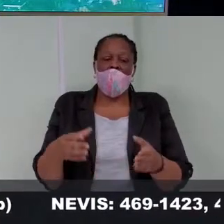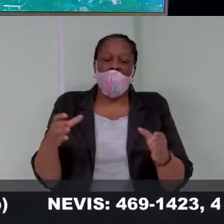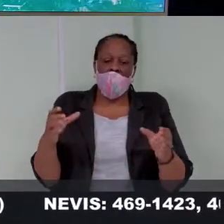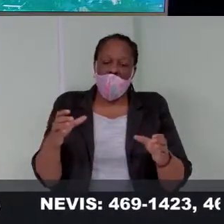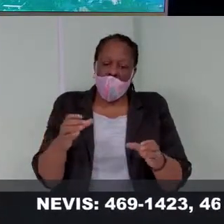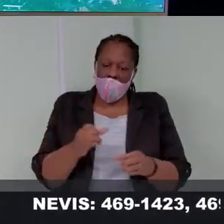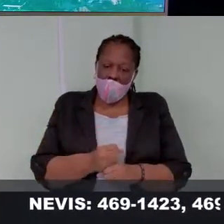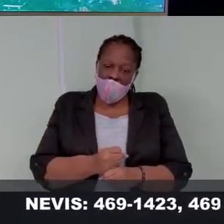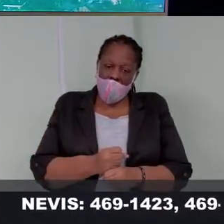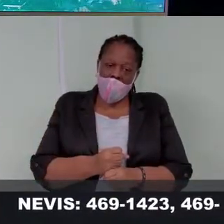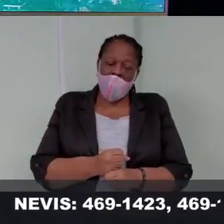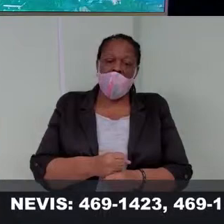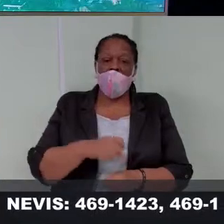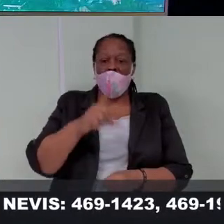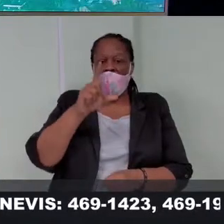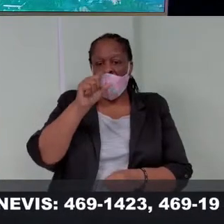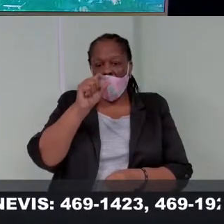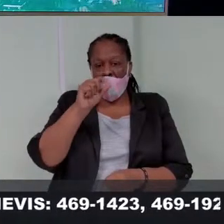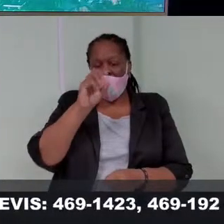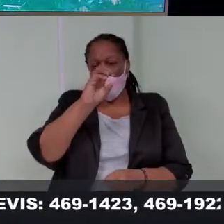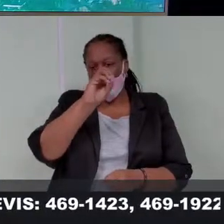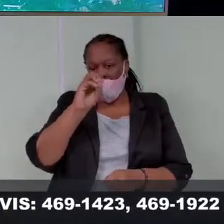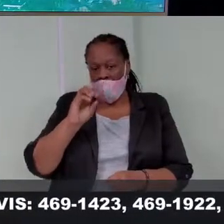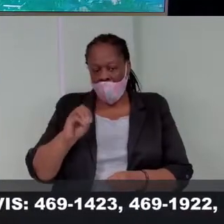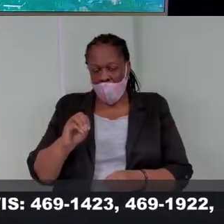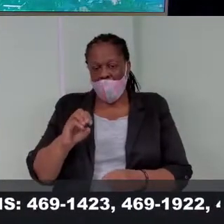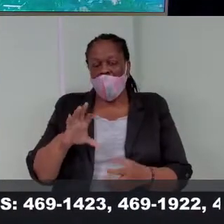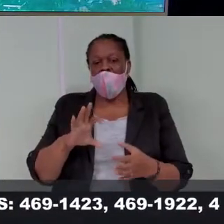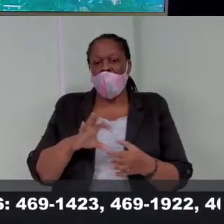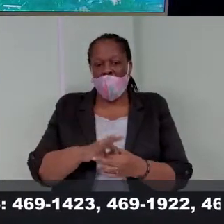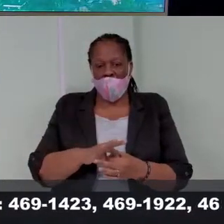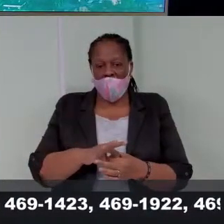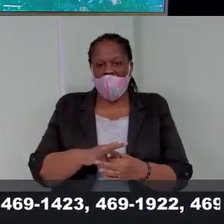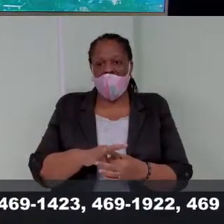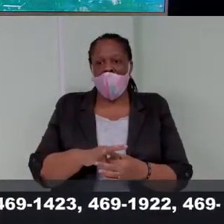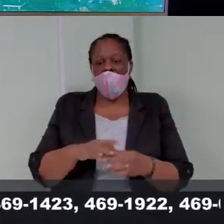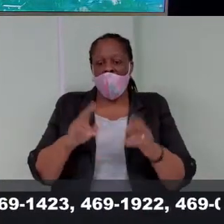50,000, you can work out what 20% of 50,000 is.